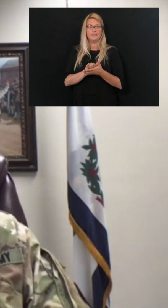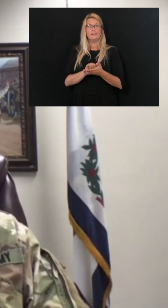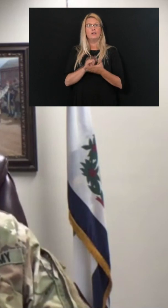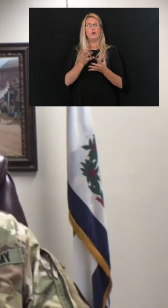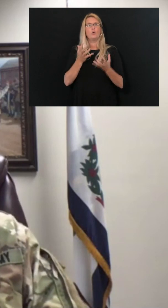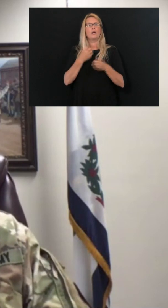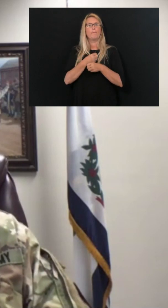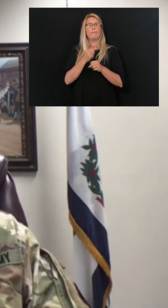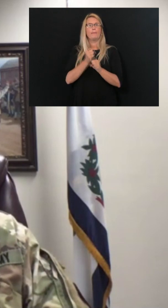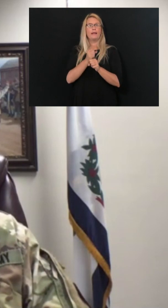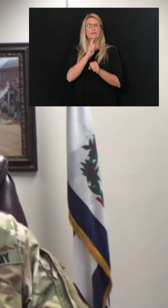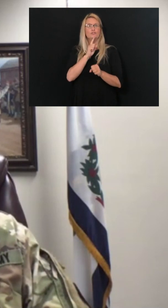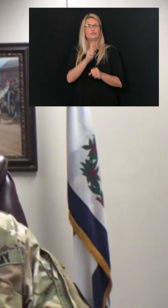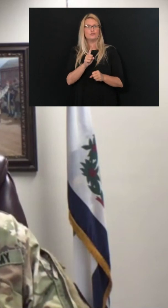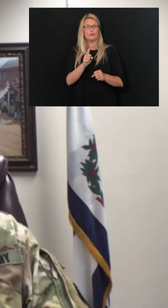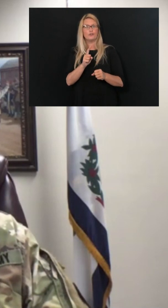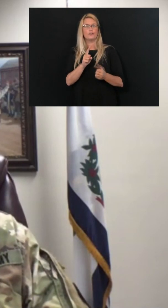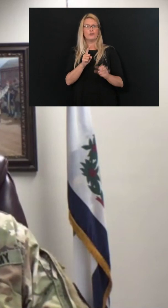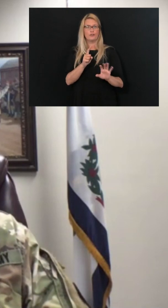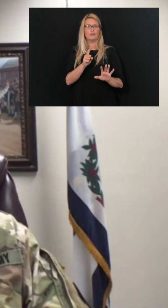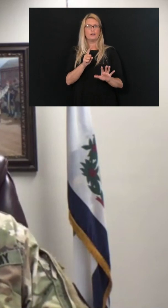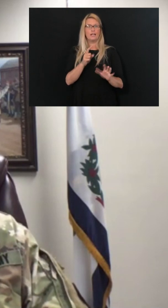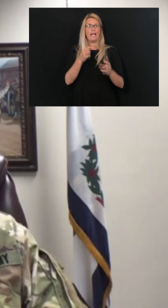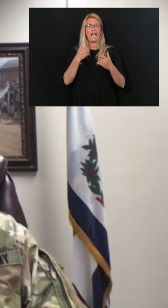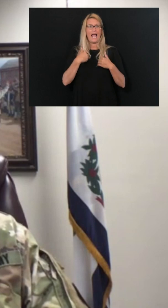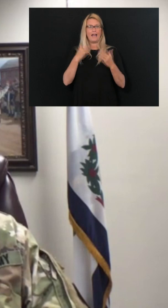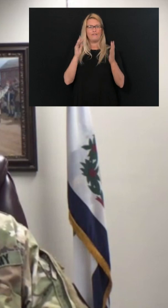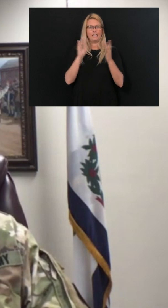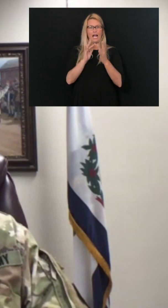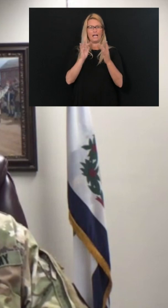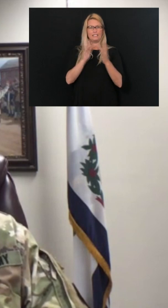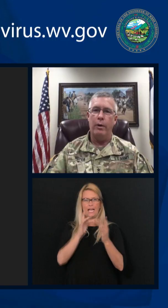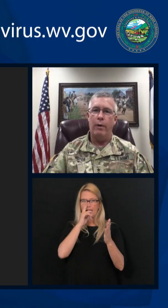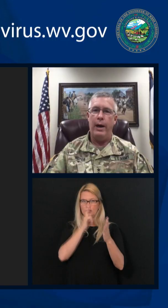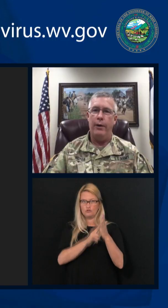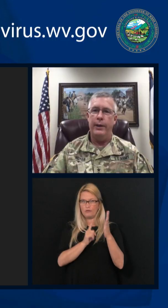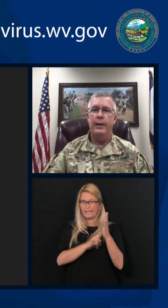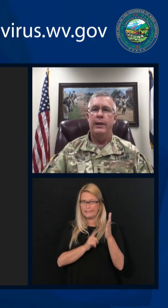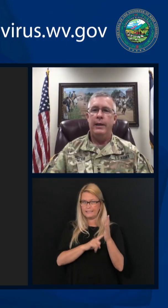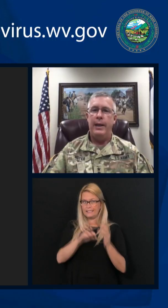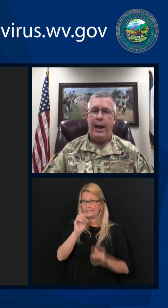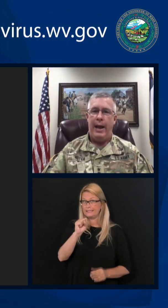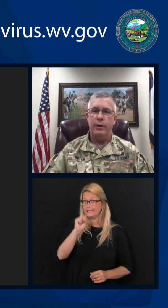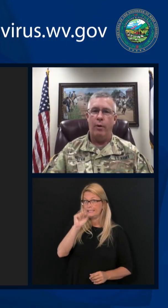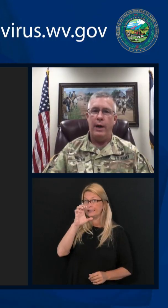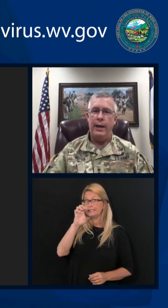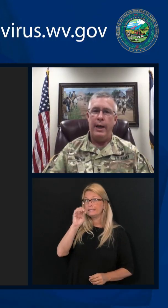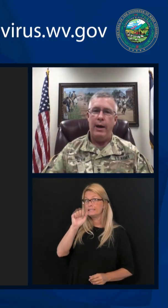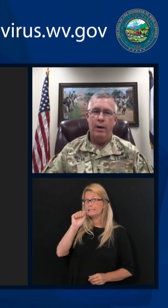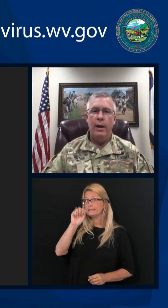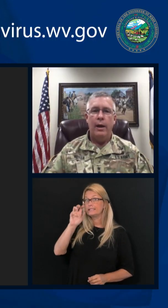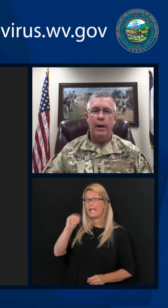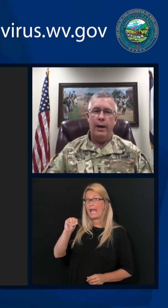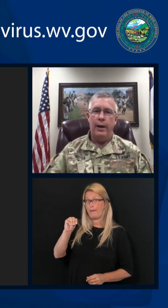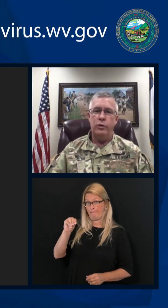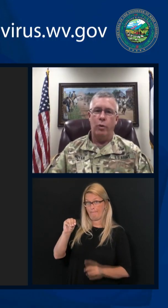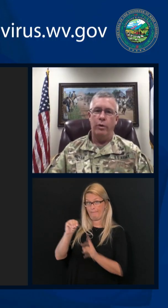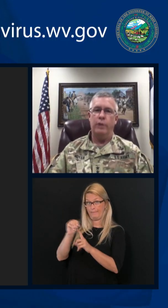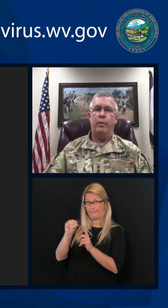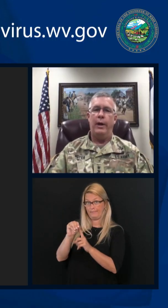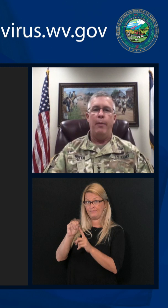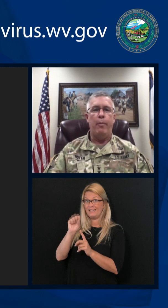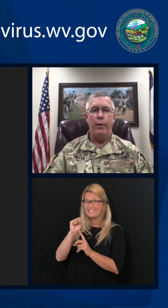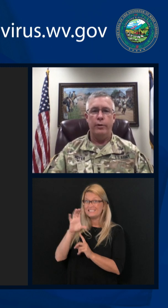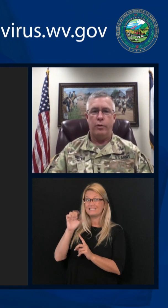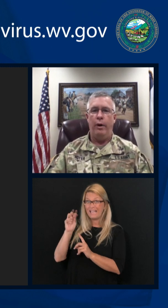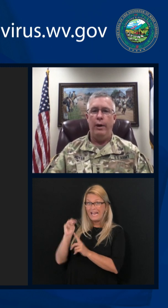make sure to point out that there is a contact tracing scam going around nationally right now. Jordan just